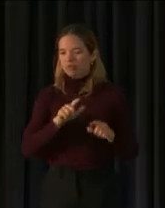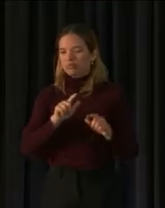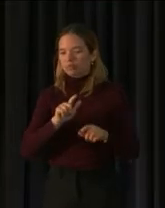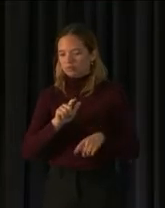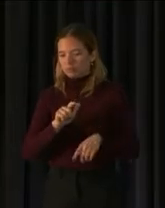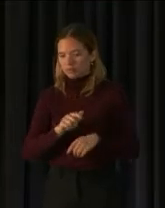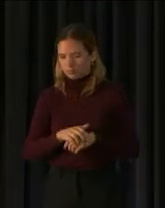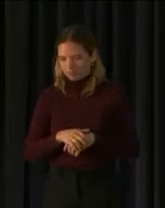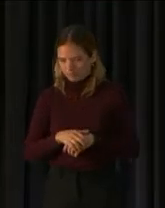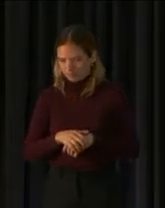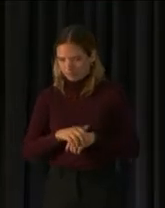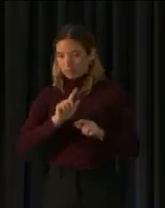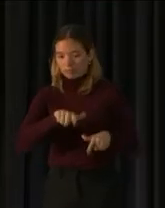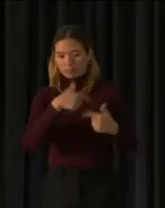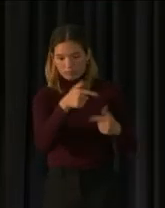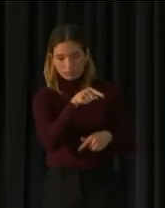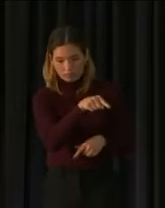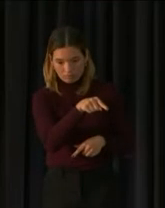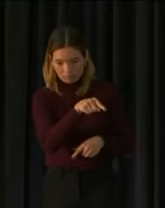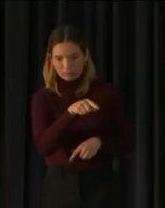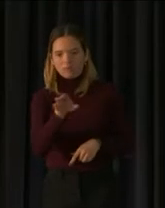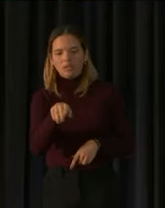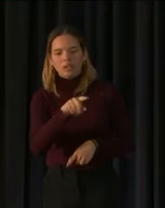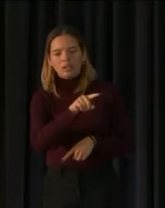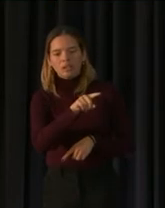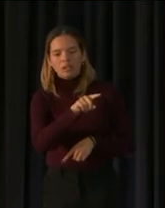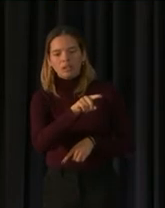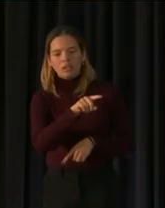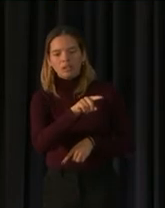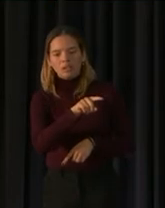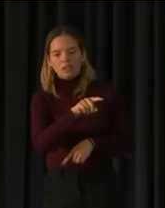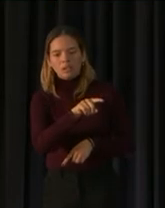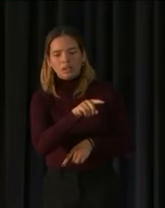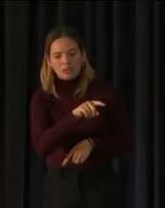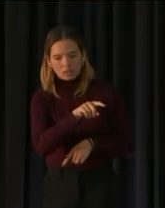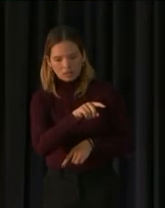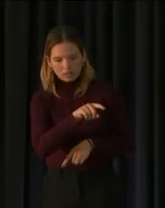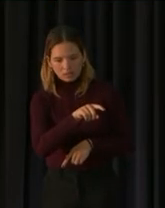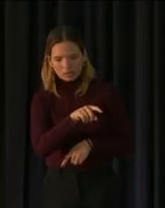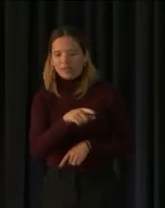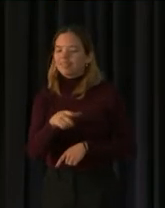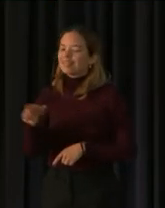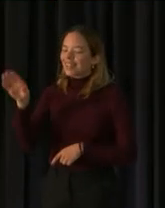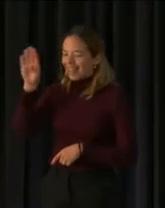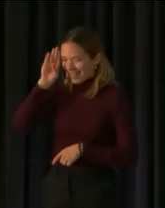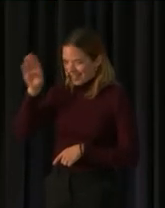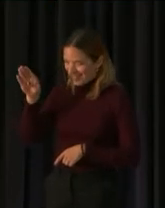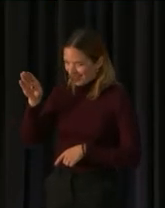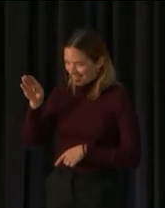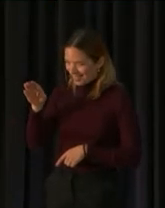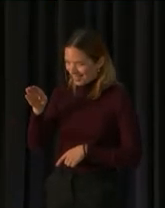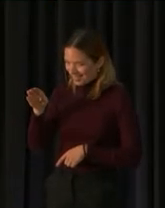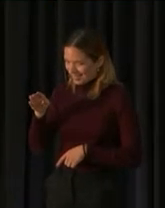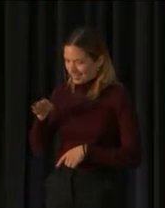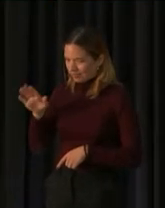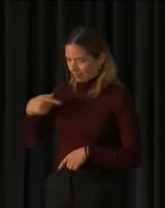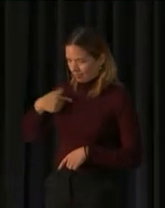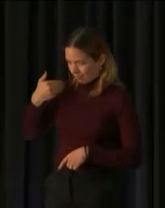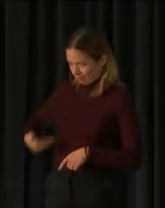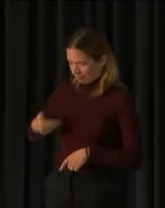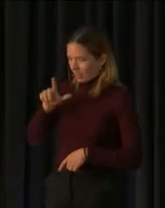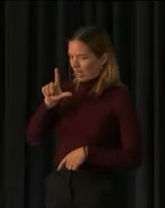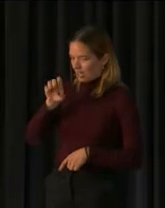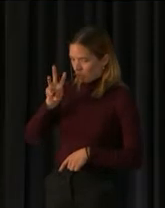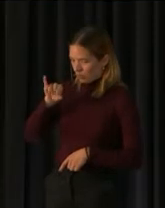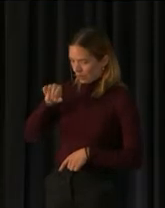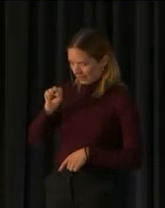Thank you for that introduction. Welcome, and thank you all for joining us this evening. I am Louis Farabee, Chancellor for the District of Columbia